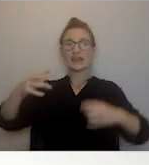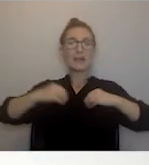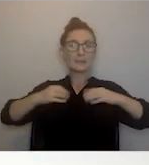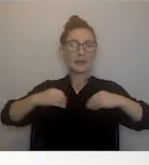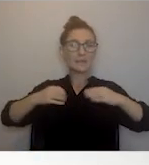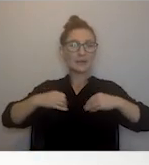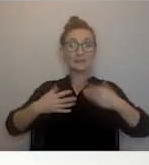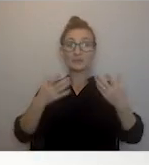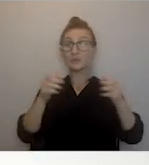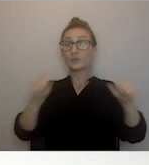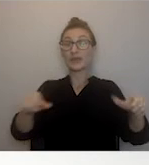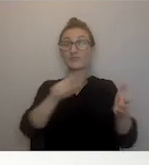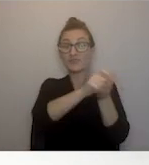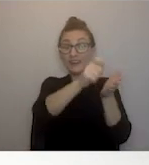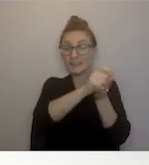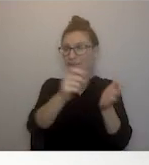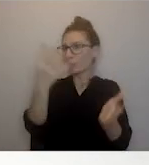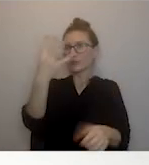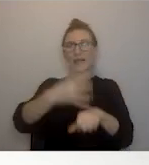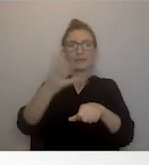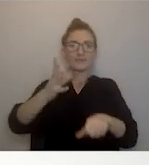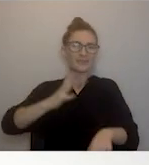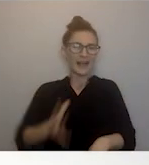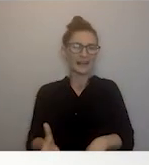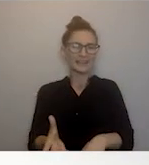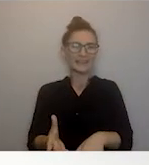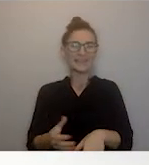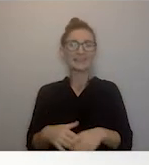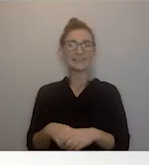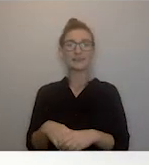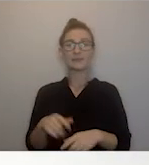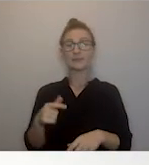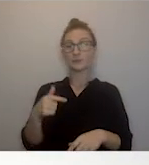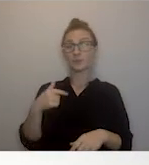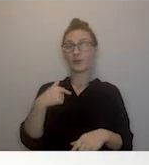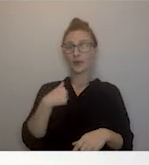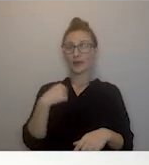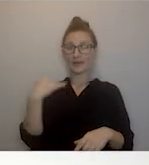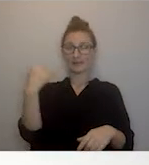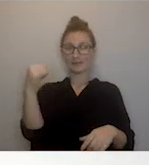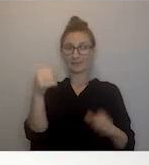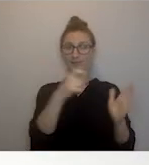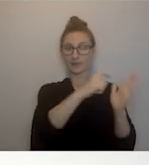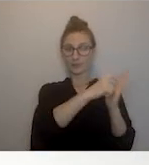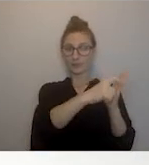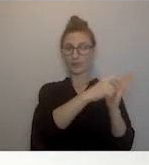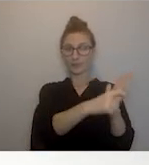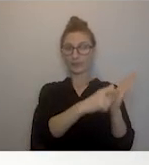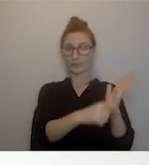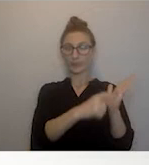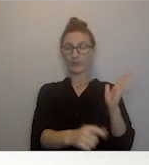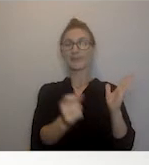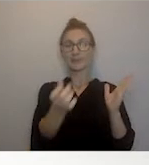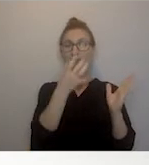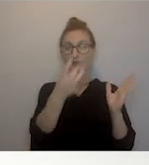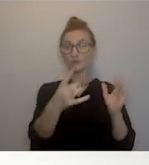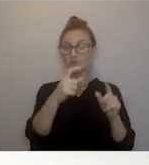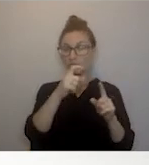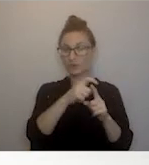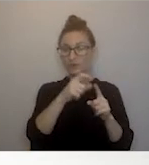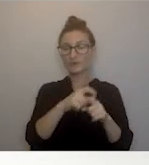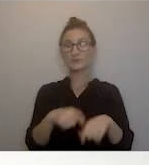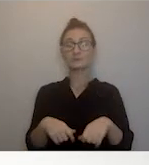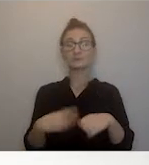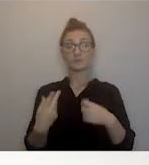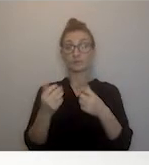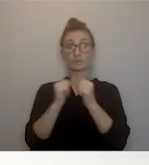tree. Go with it, that's awesome. We'll write it down 4 times in the word bank. So I kind of highlighted the thing that the teacher thought, ooh, these are some interesting words